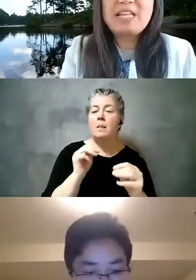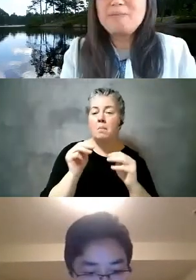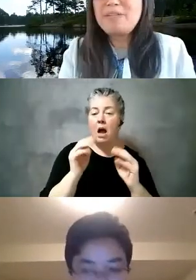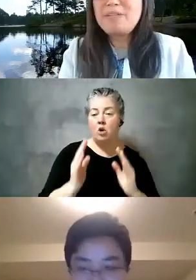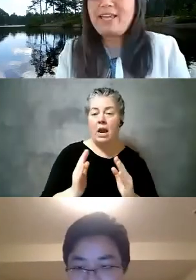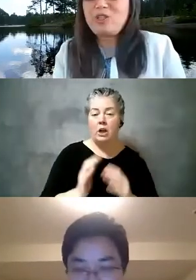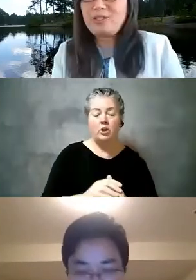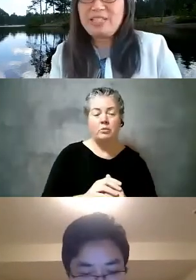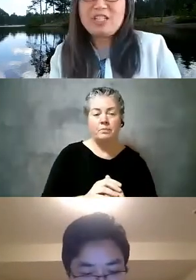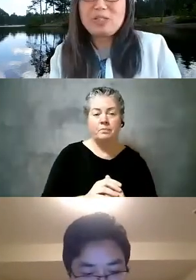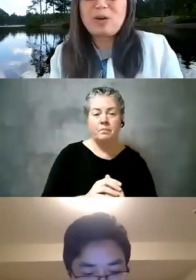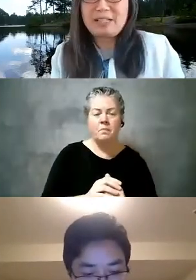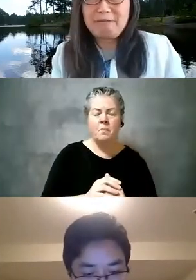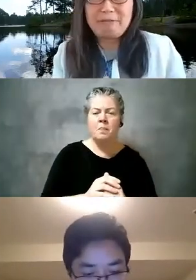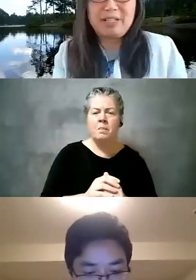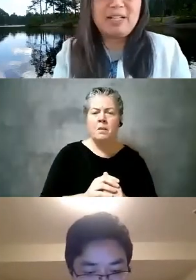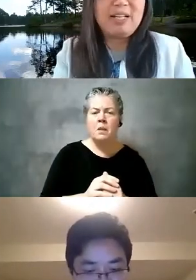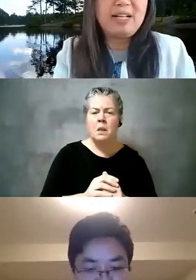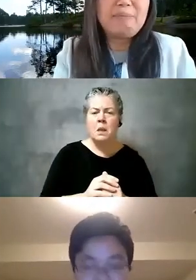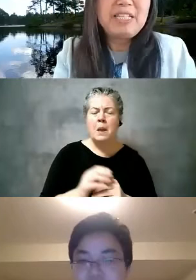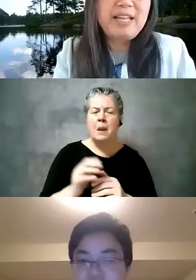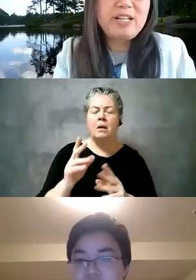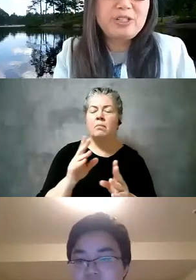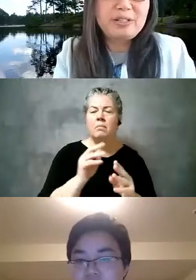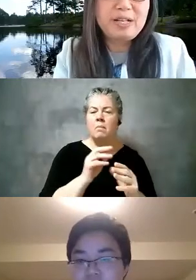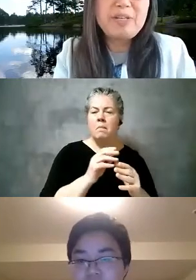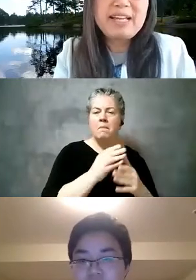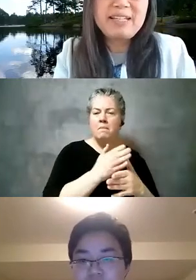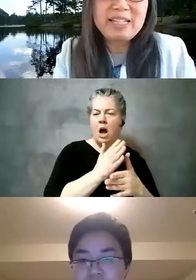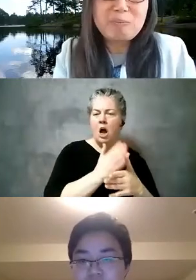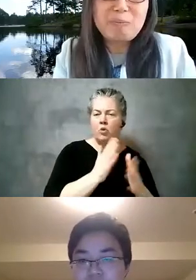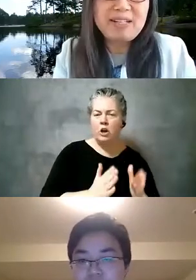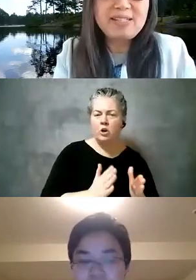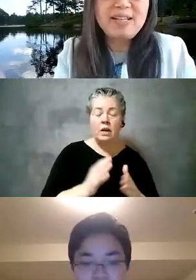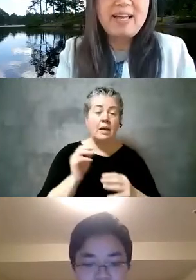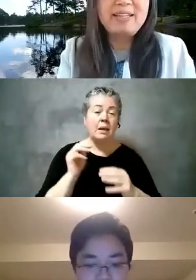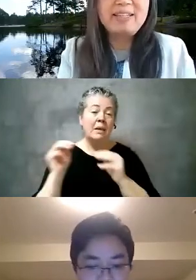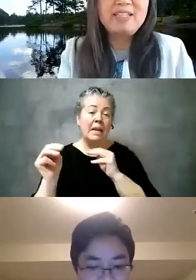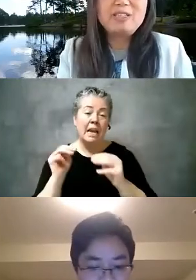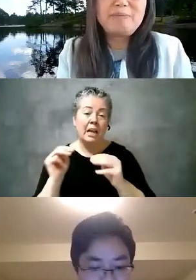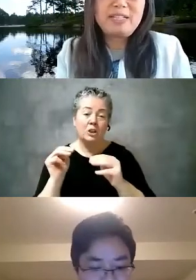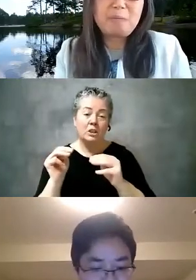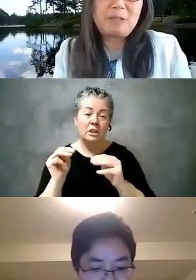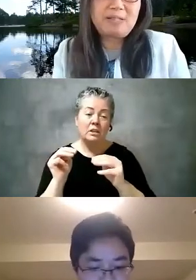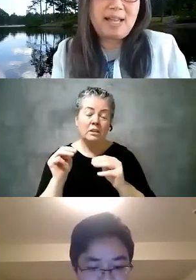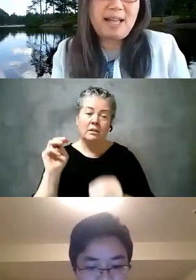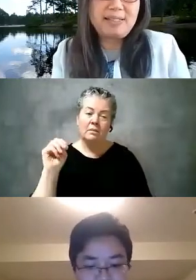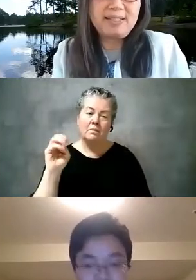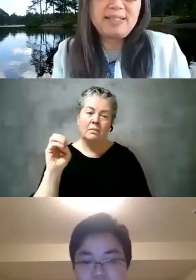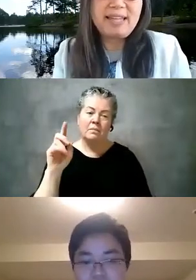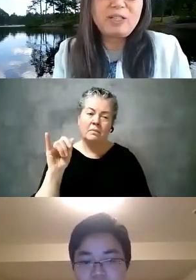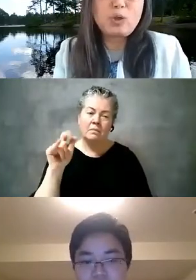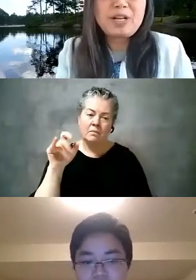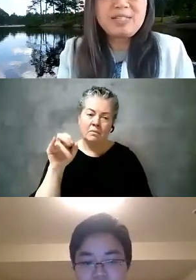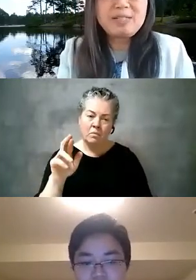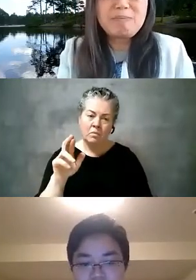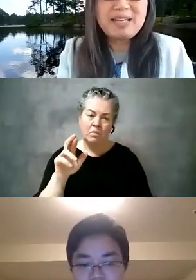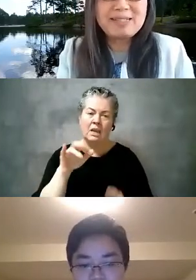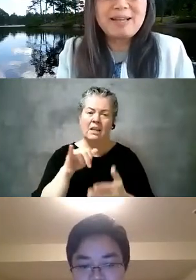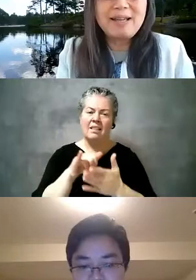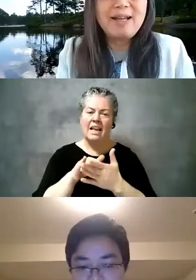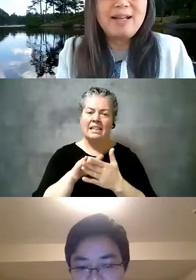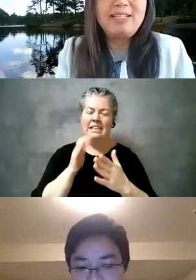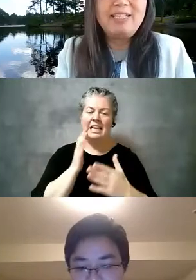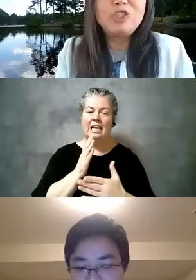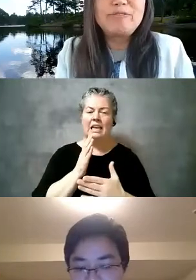Now, what is mediation? Mediation is quite different. A mediator explains an intermediate process that